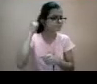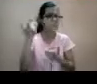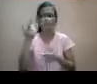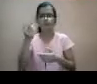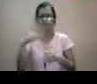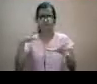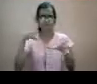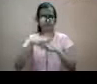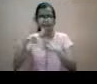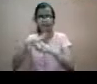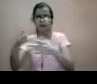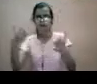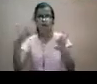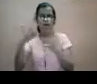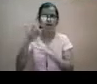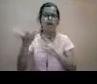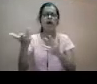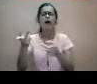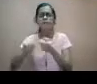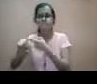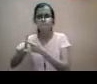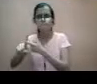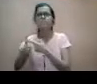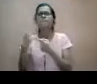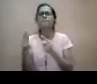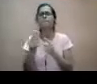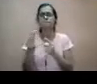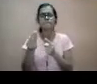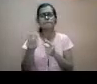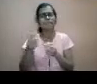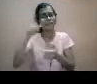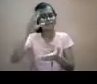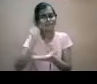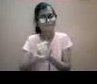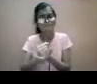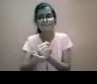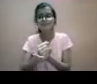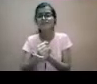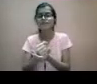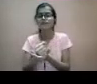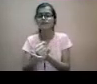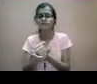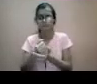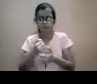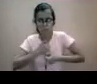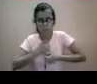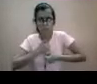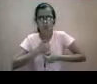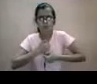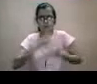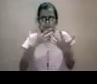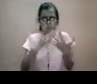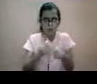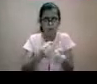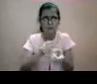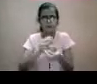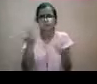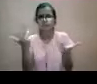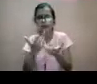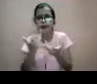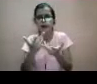is genuinely needed if the carer's desire to help is more about her desire to help than